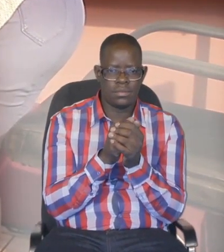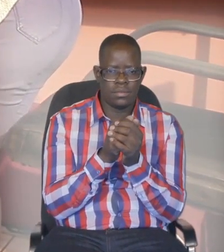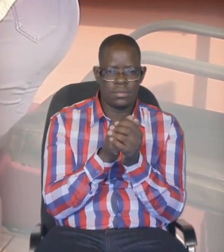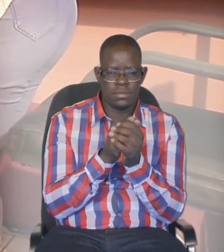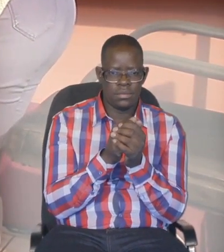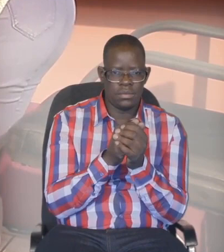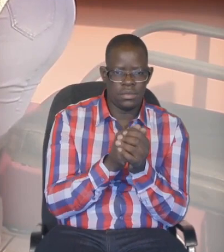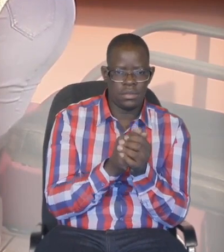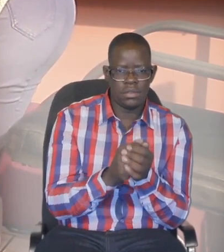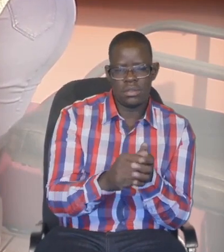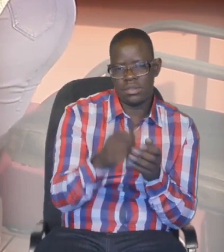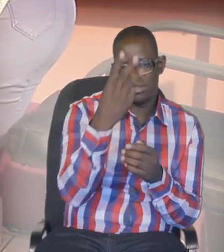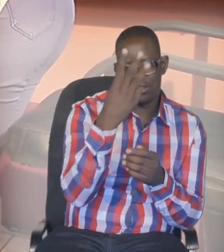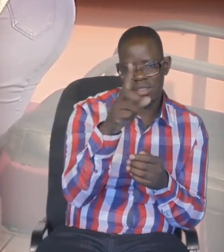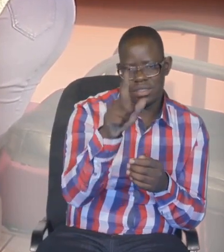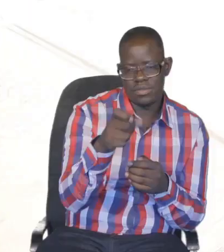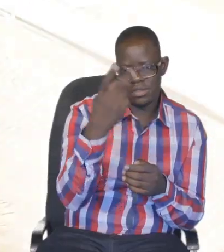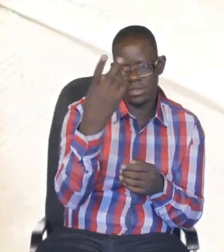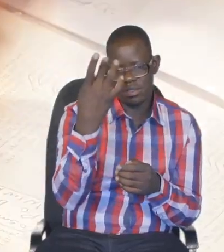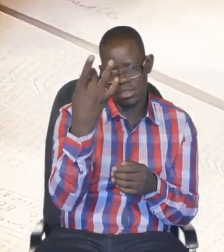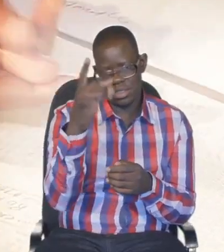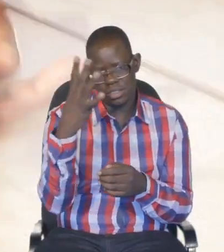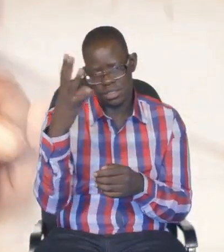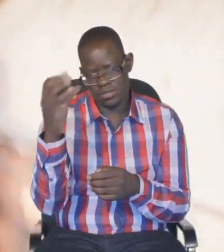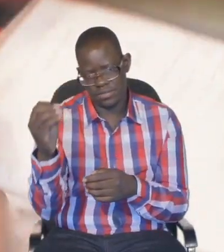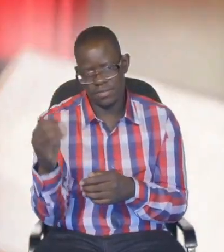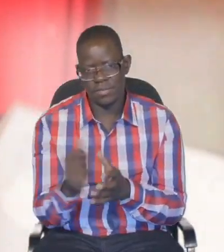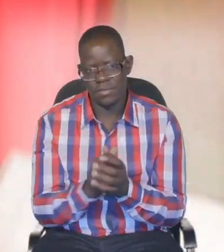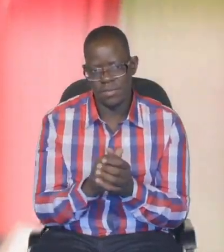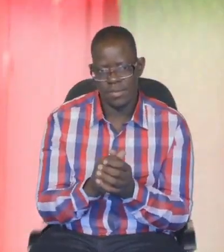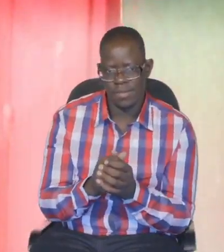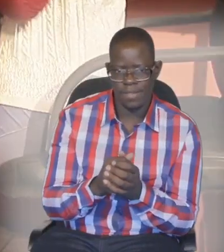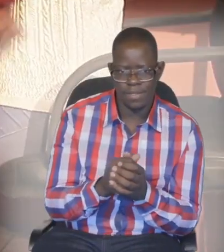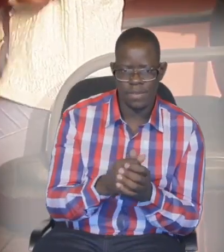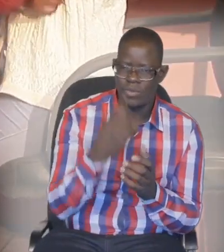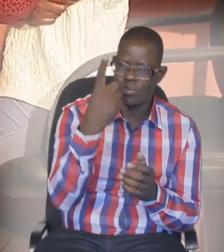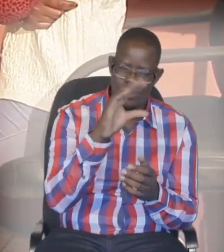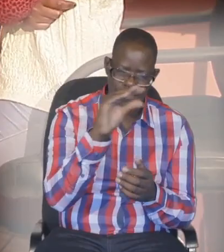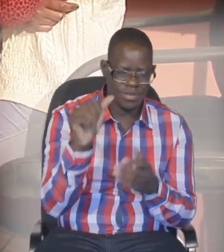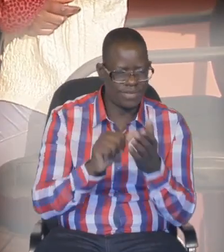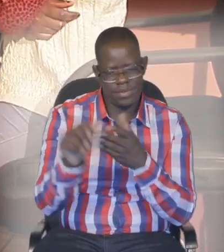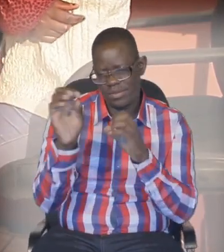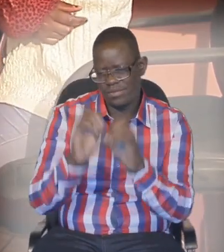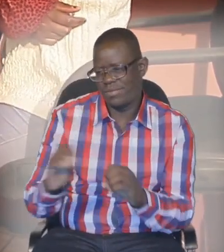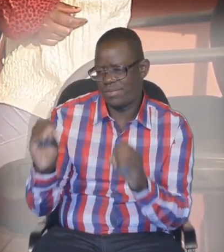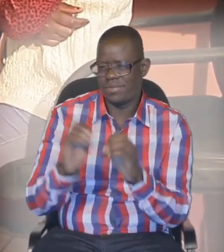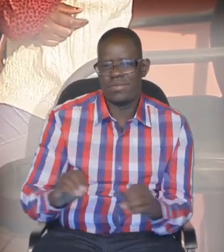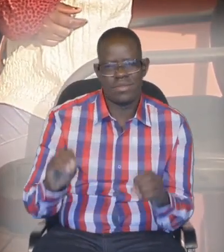it's 3,950 Namibian dollars. Some of the customers owe me for 1 month. Others owes me for more than